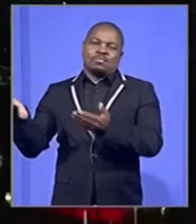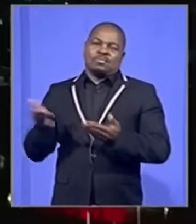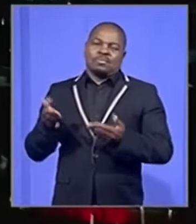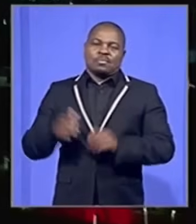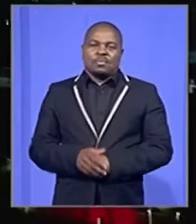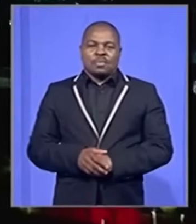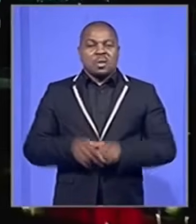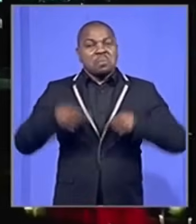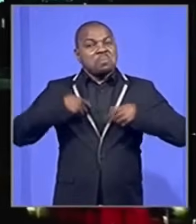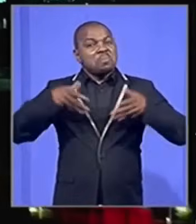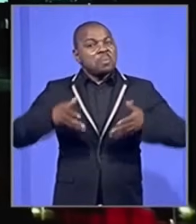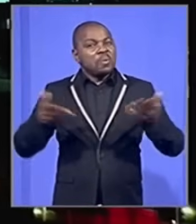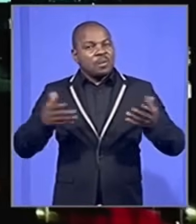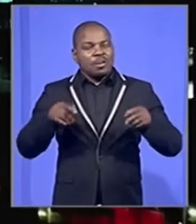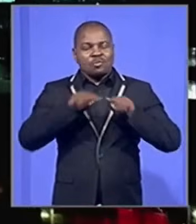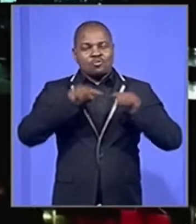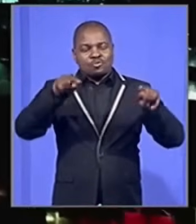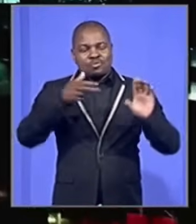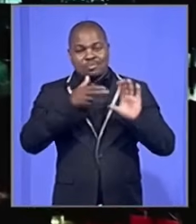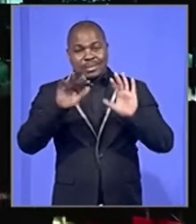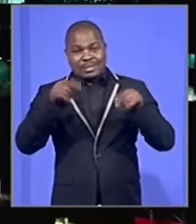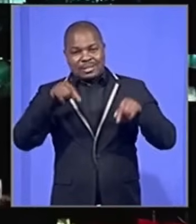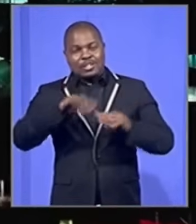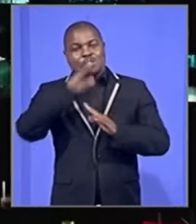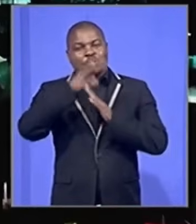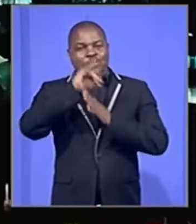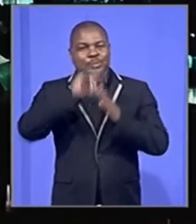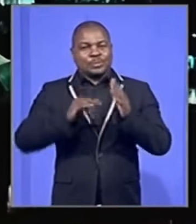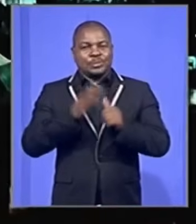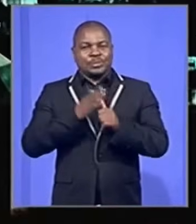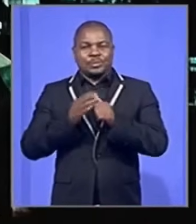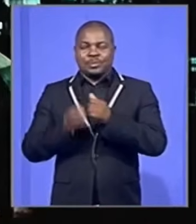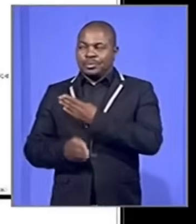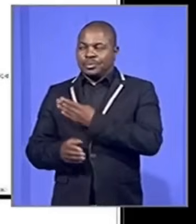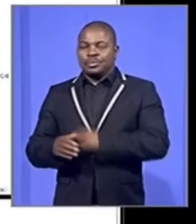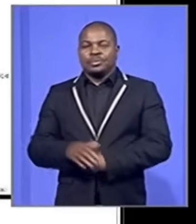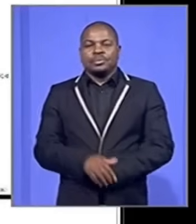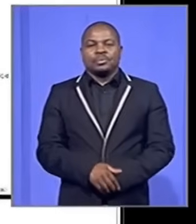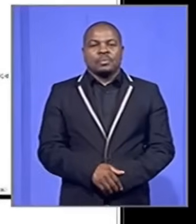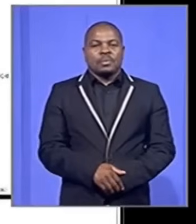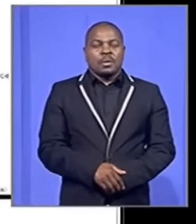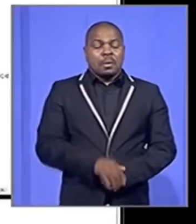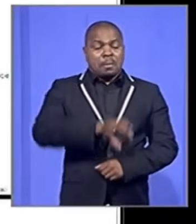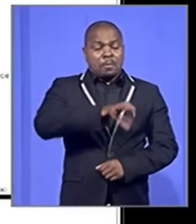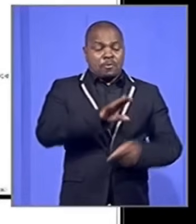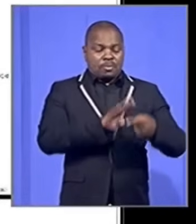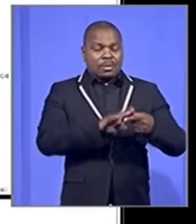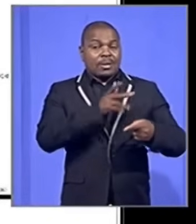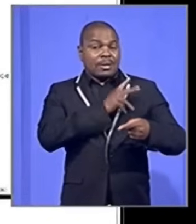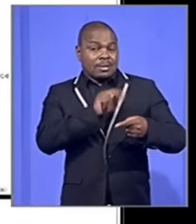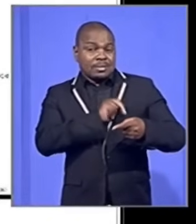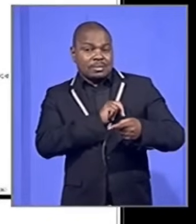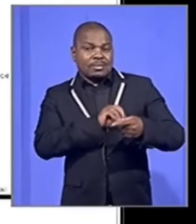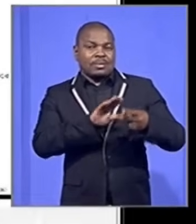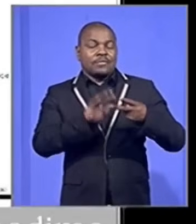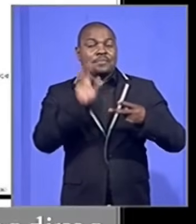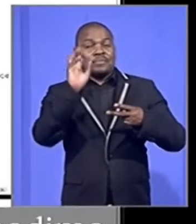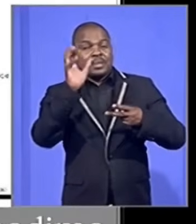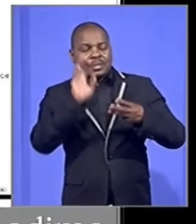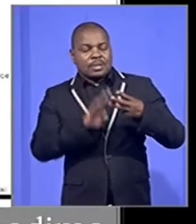go tswa Studio 10 re thoma pele ka dihlogo. Provinces such as KwaZulu-Natal, Free